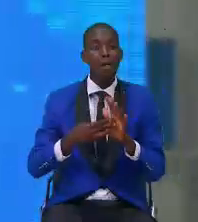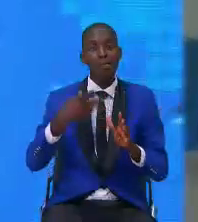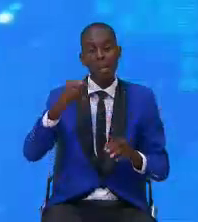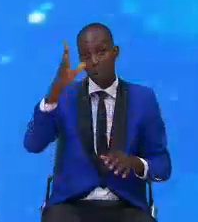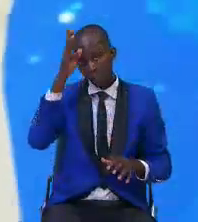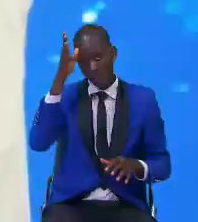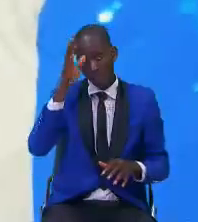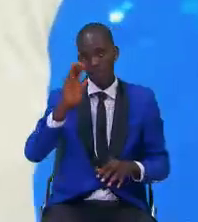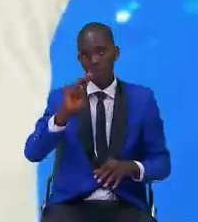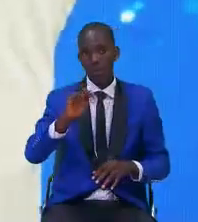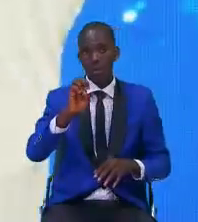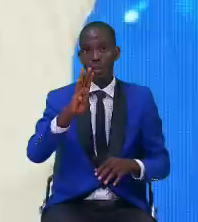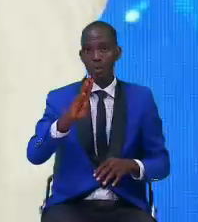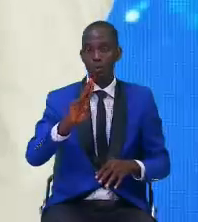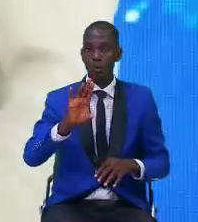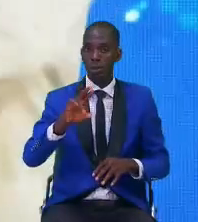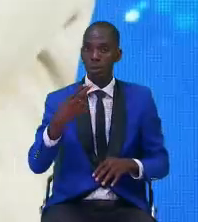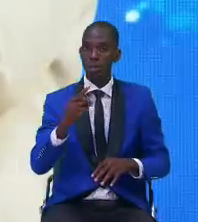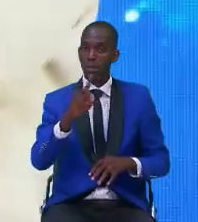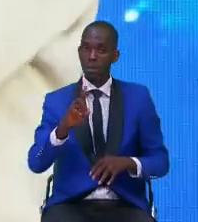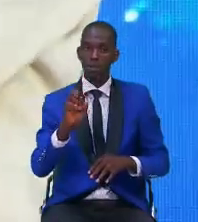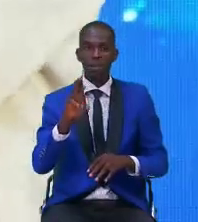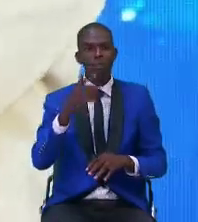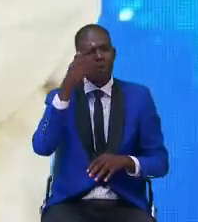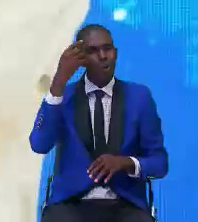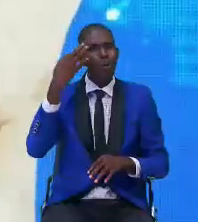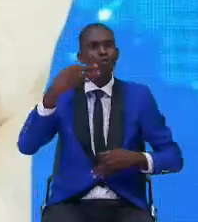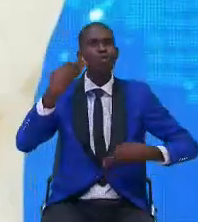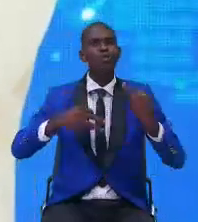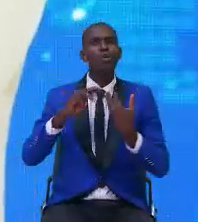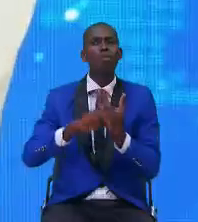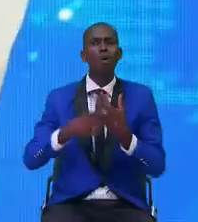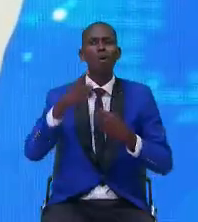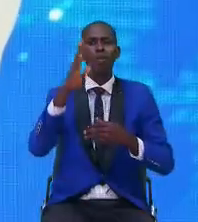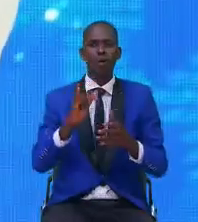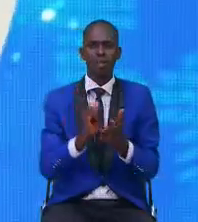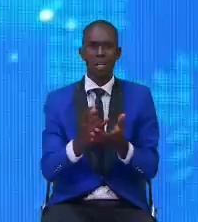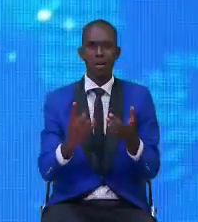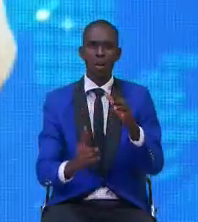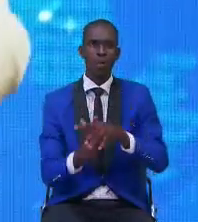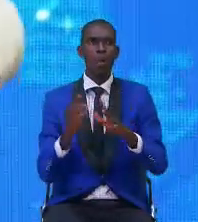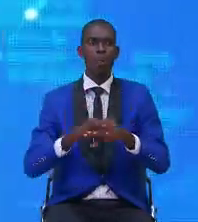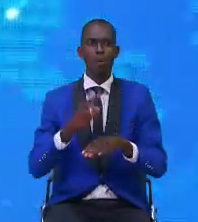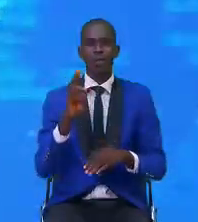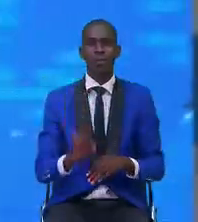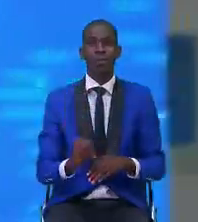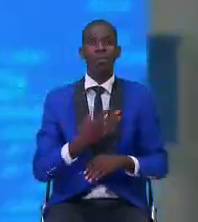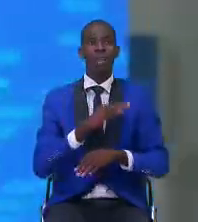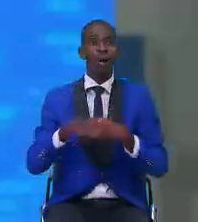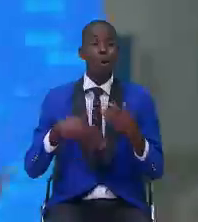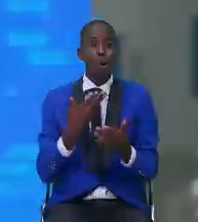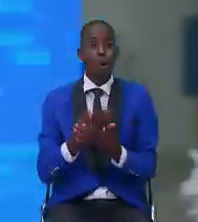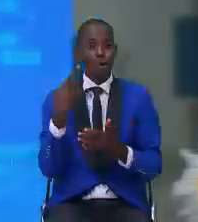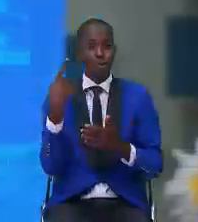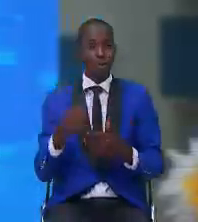of the judgment that came upon him. Because all the barriers were taken away. And all the barriers